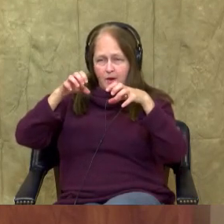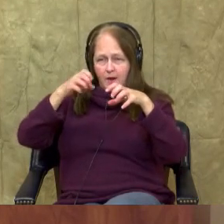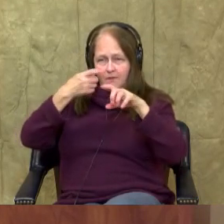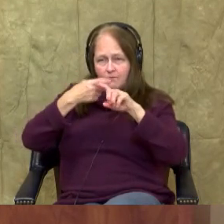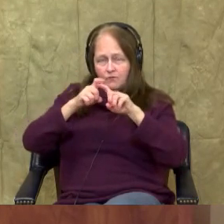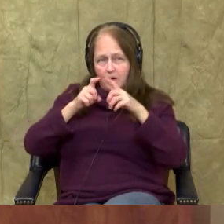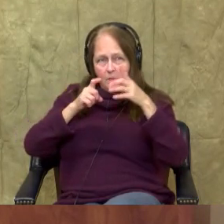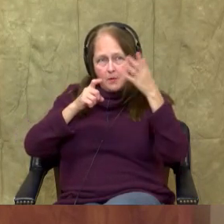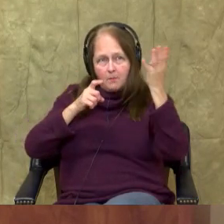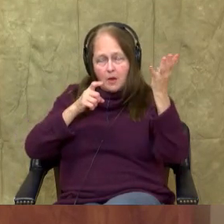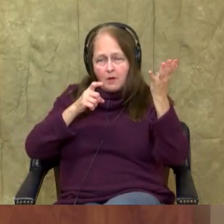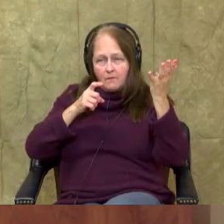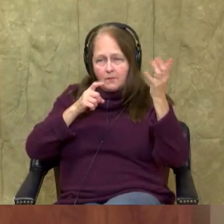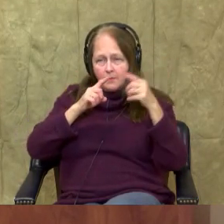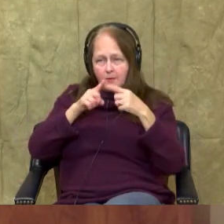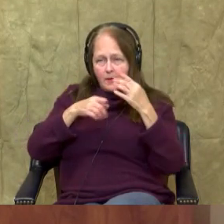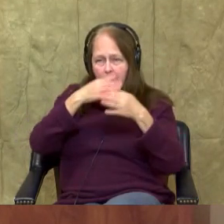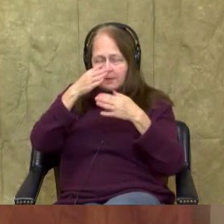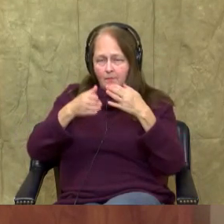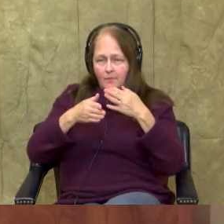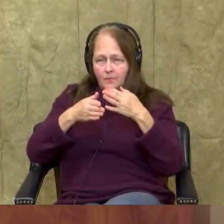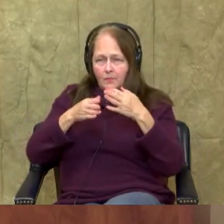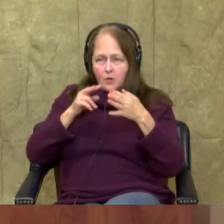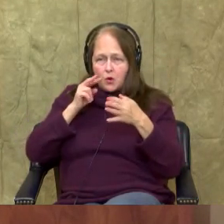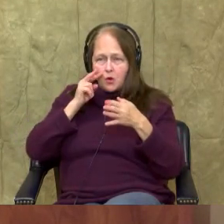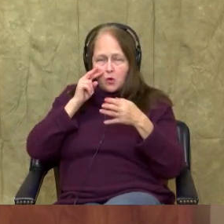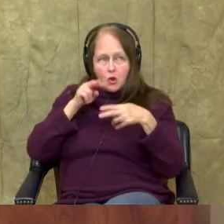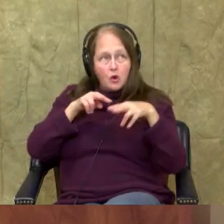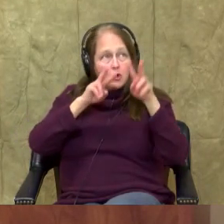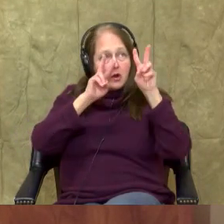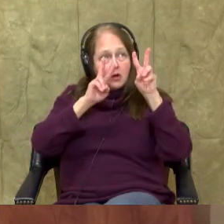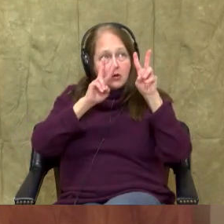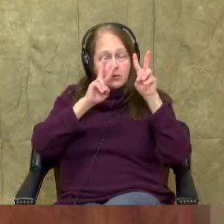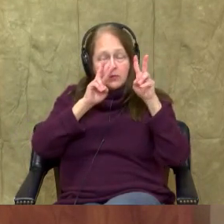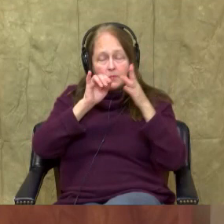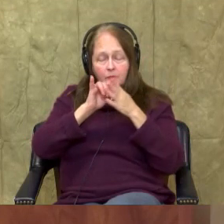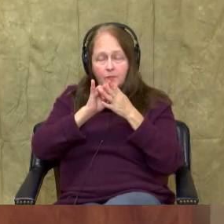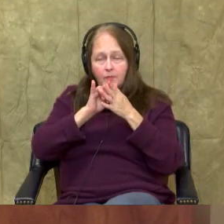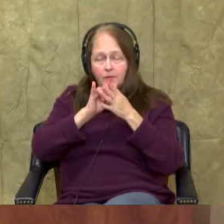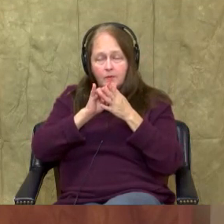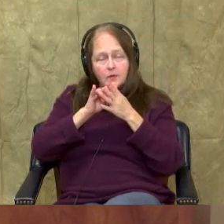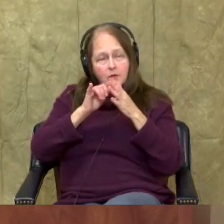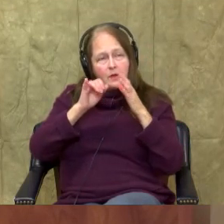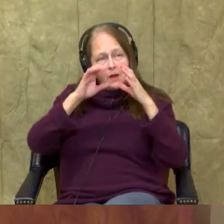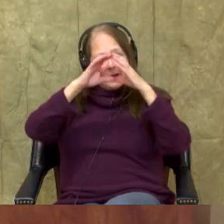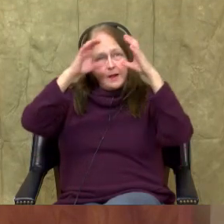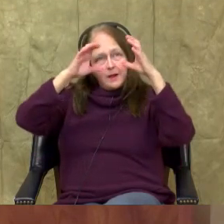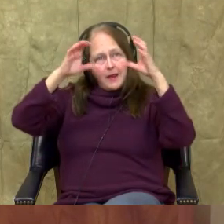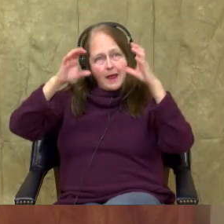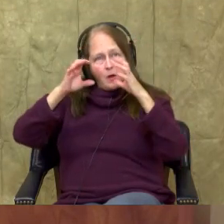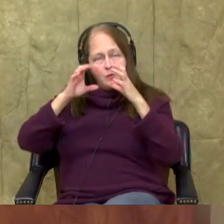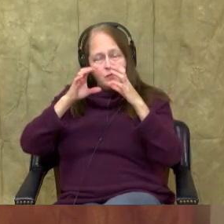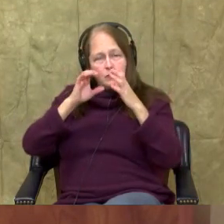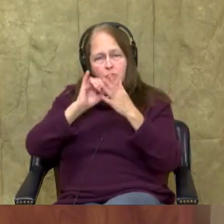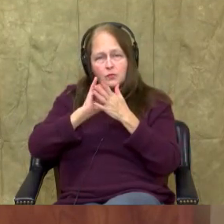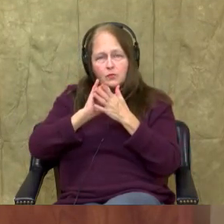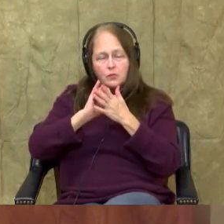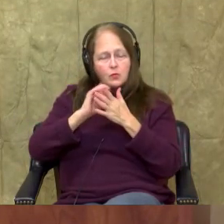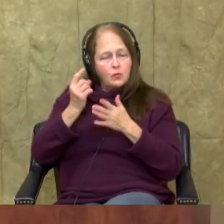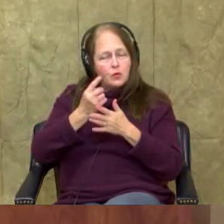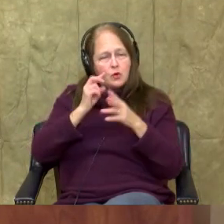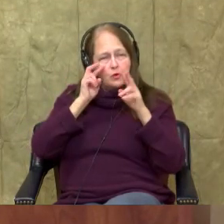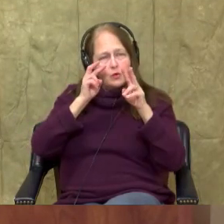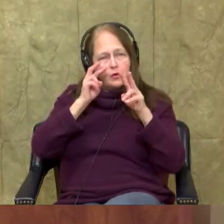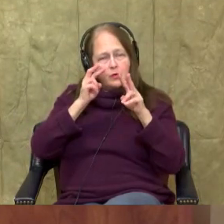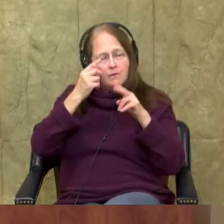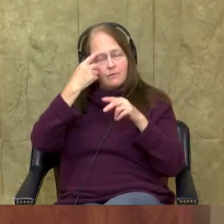above, but then look how she ends it. So look up, claim that cloud with the silver lining. That means we're always